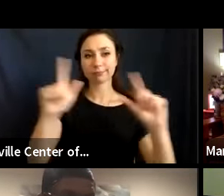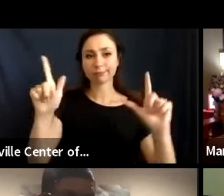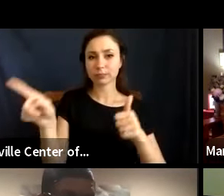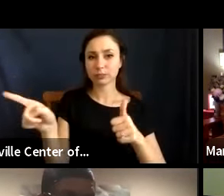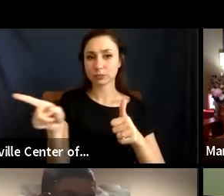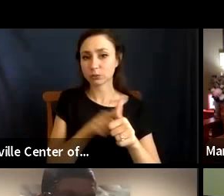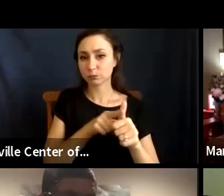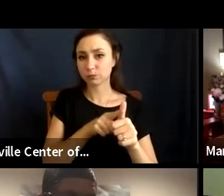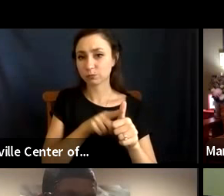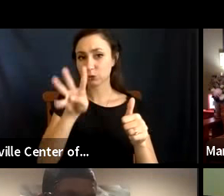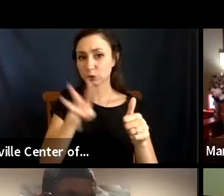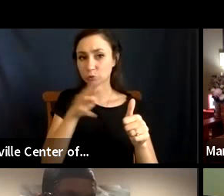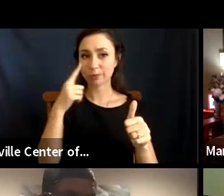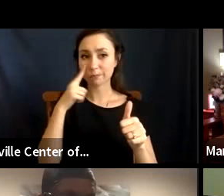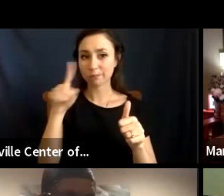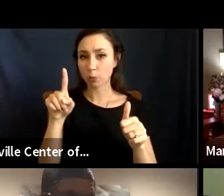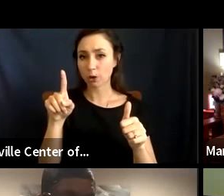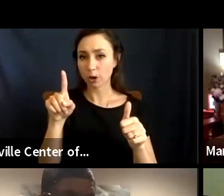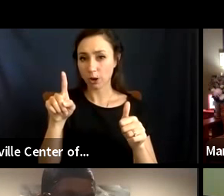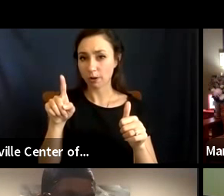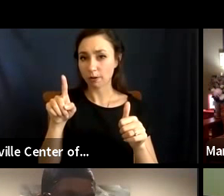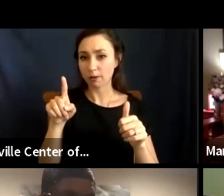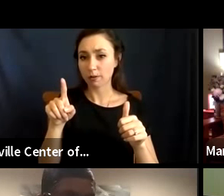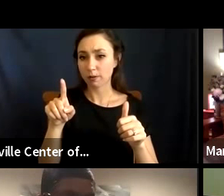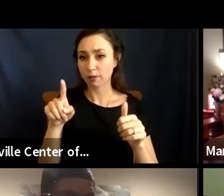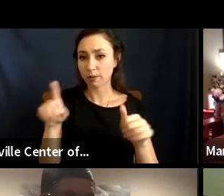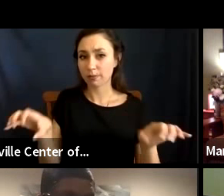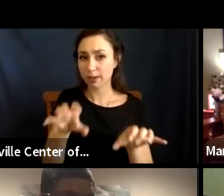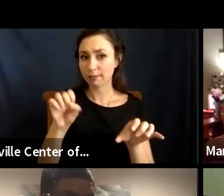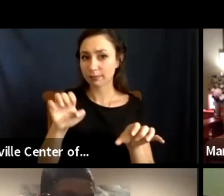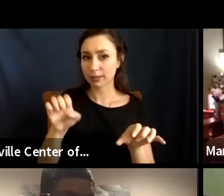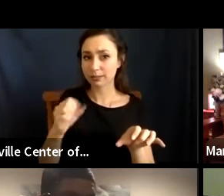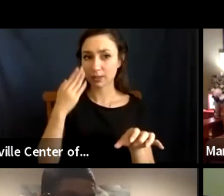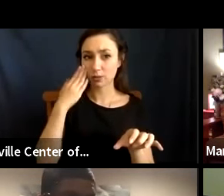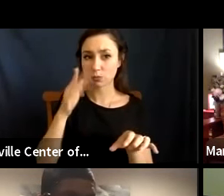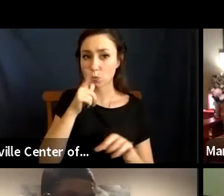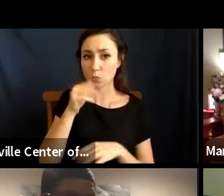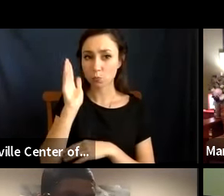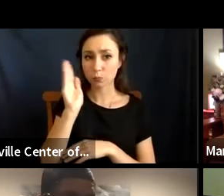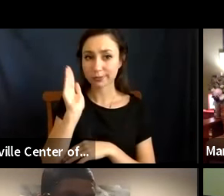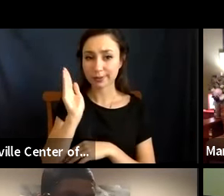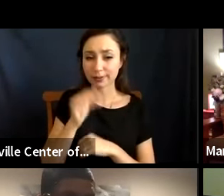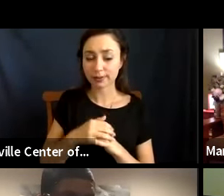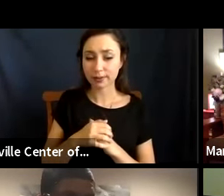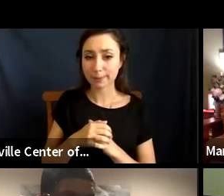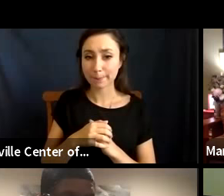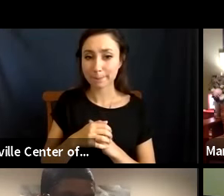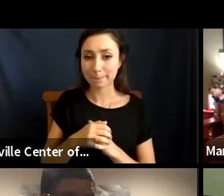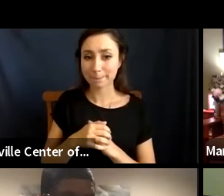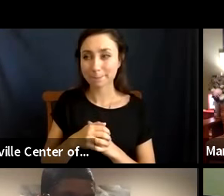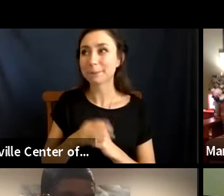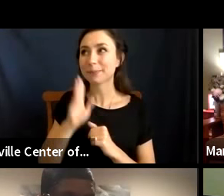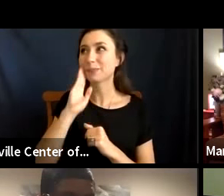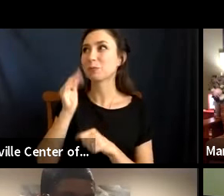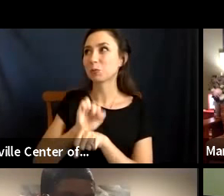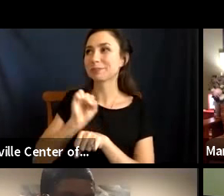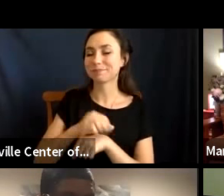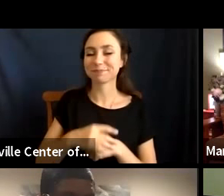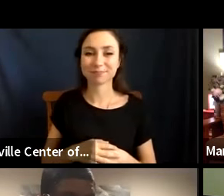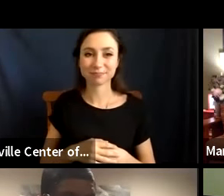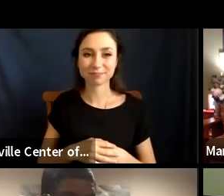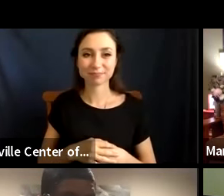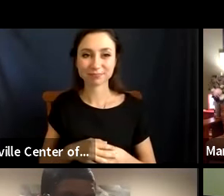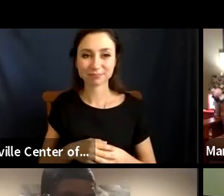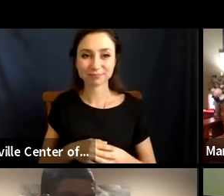active cases. I don't know who's running the presentation. We're on I it. think that was On it. Okay.